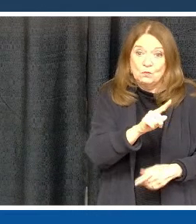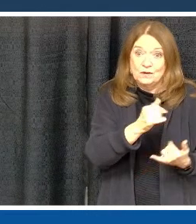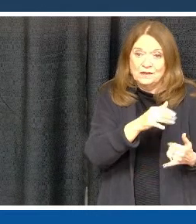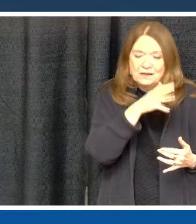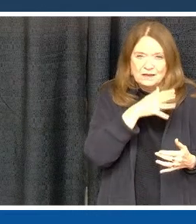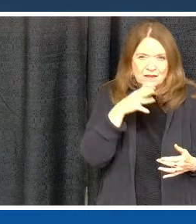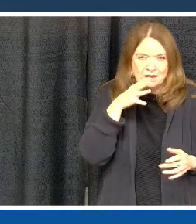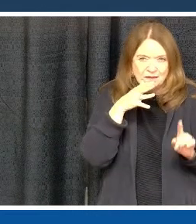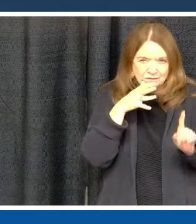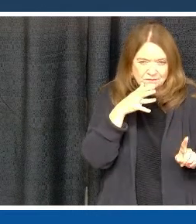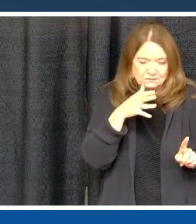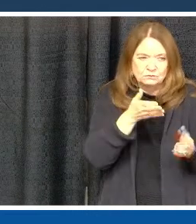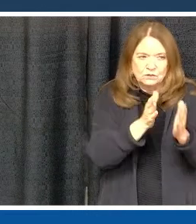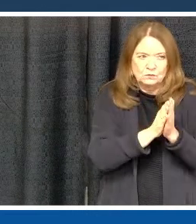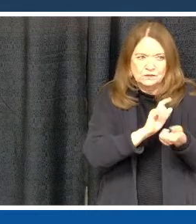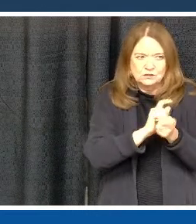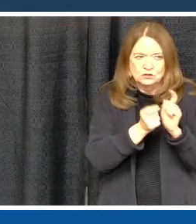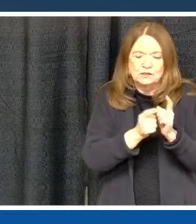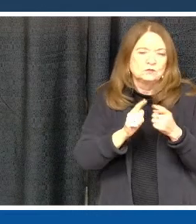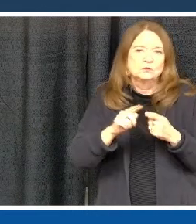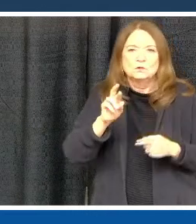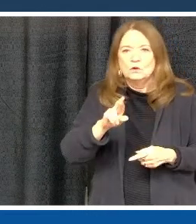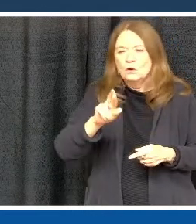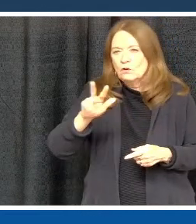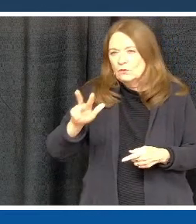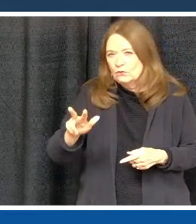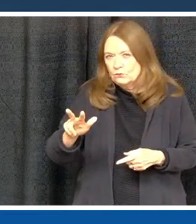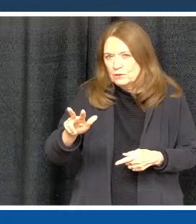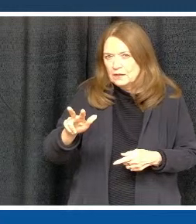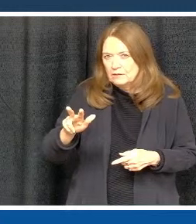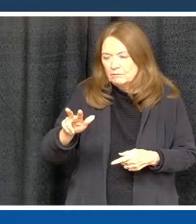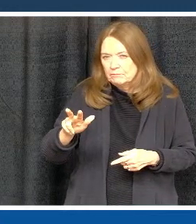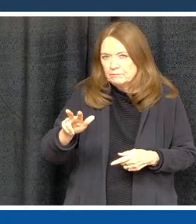there. Requesting to go to R3, moderate